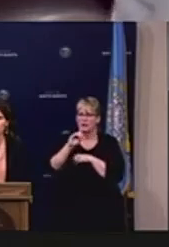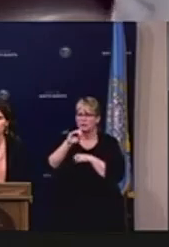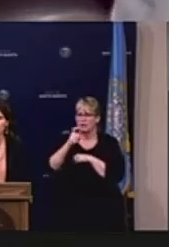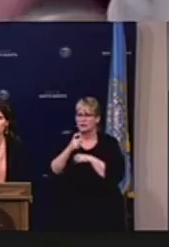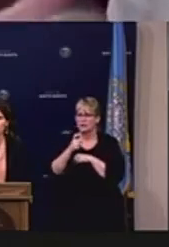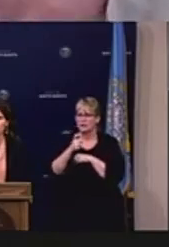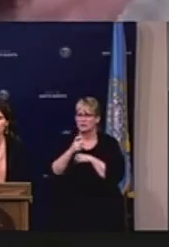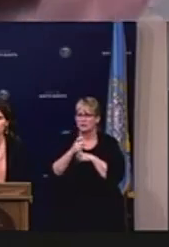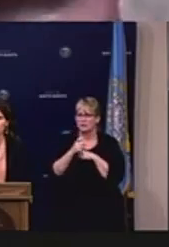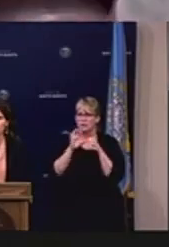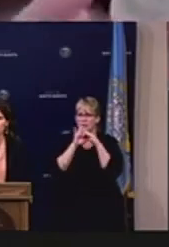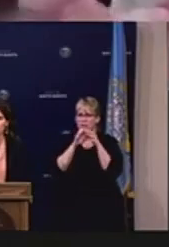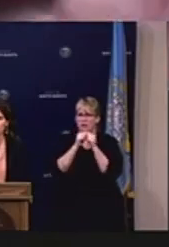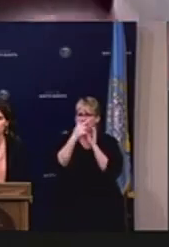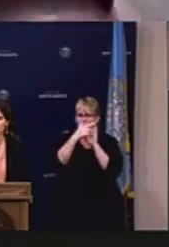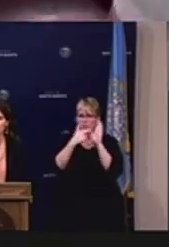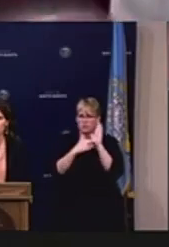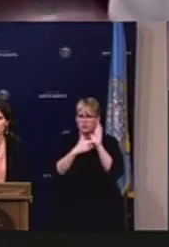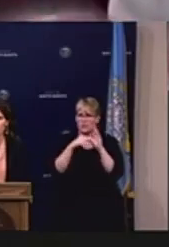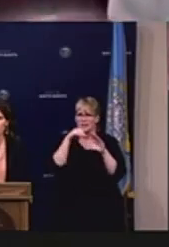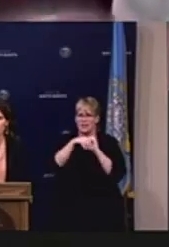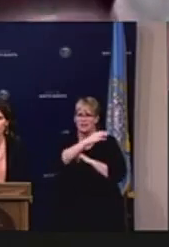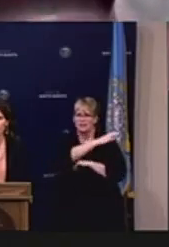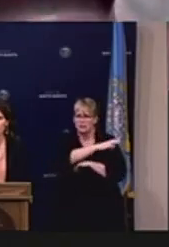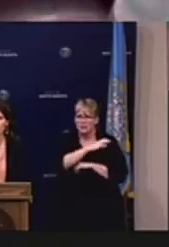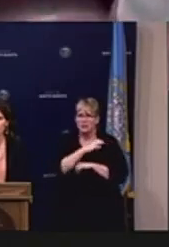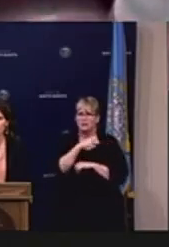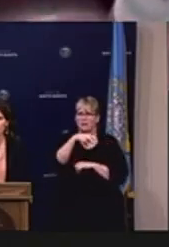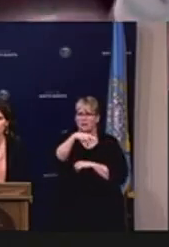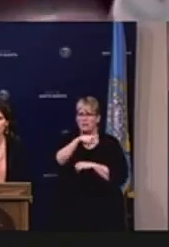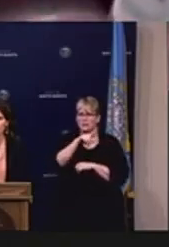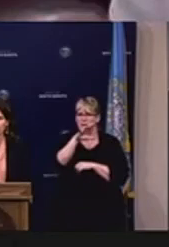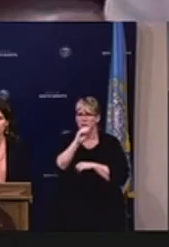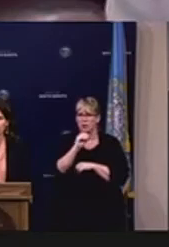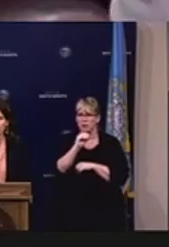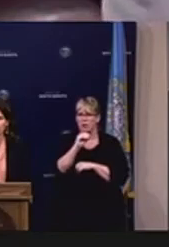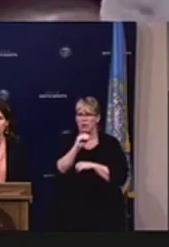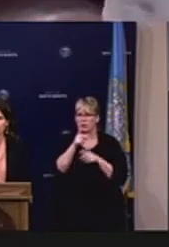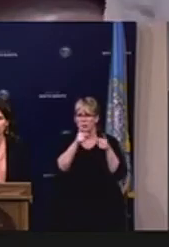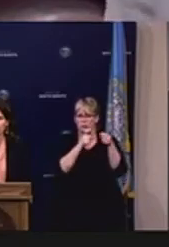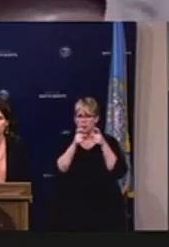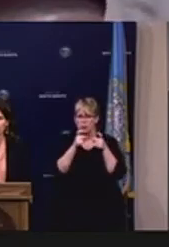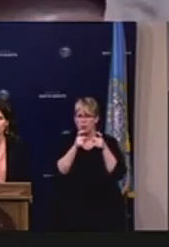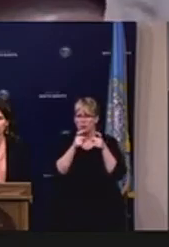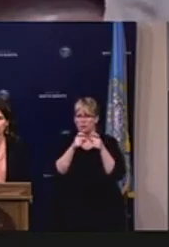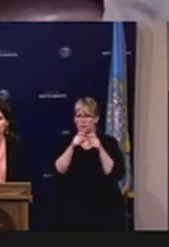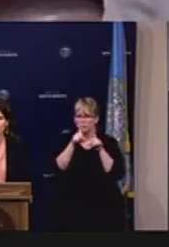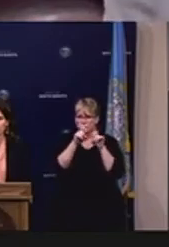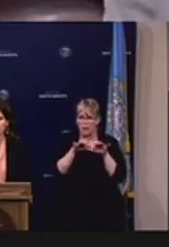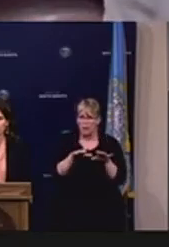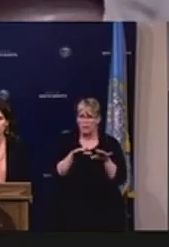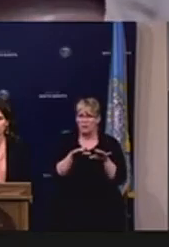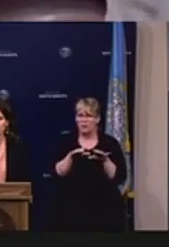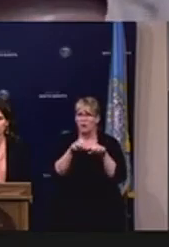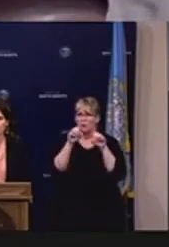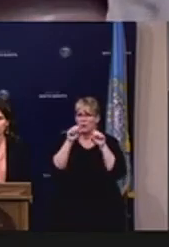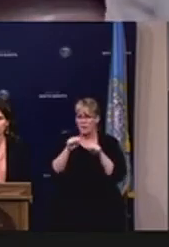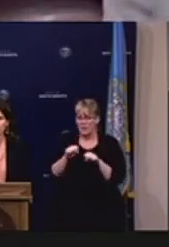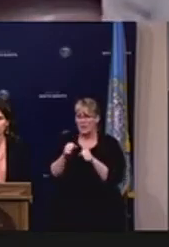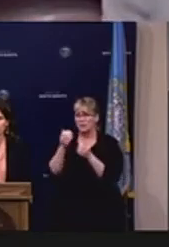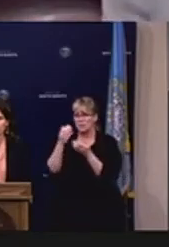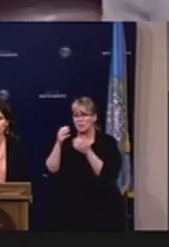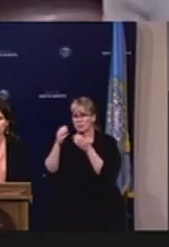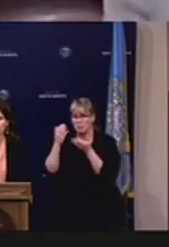registry. In a clinical placebo-controlled trial, there is still a potential to use hydroxychloroquine, but we are